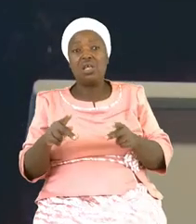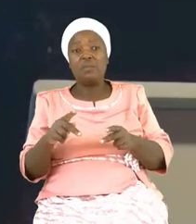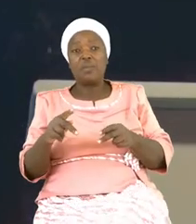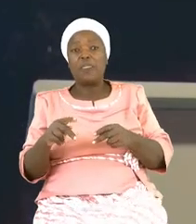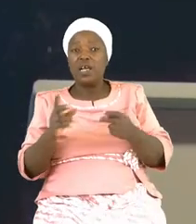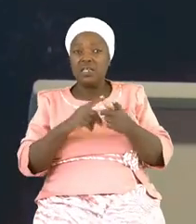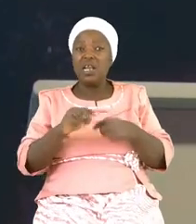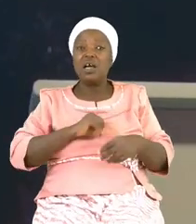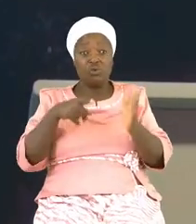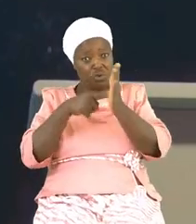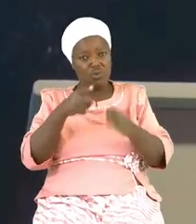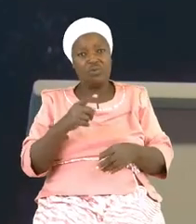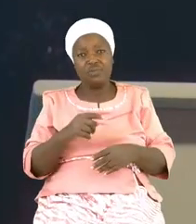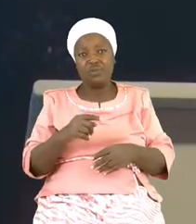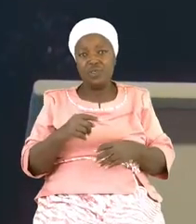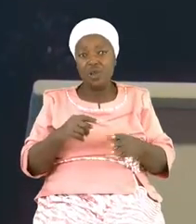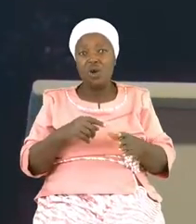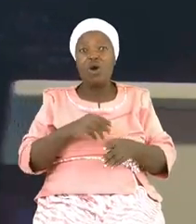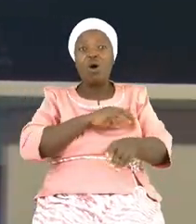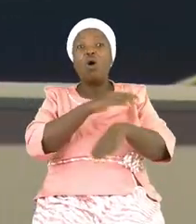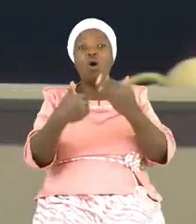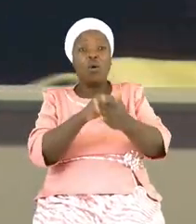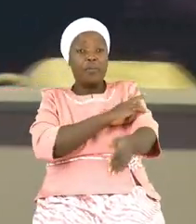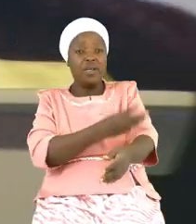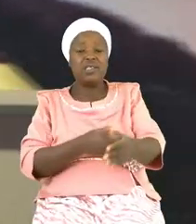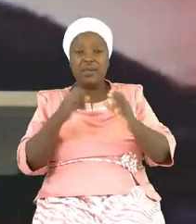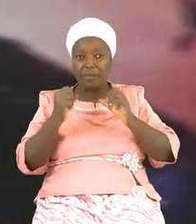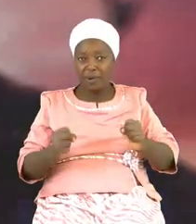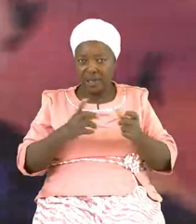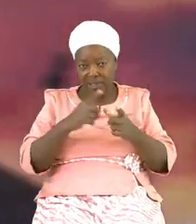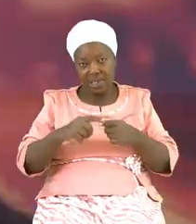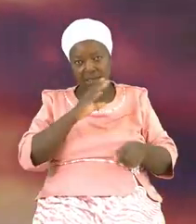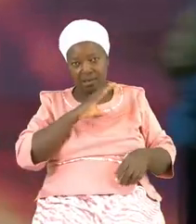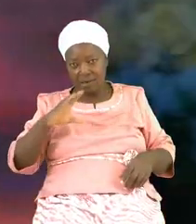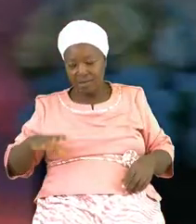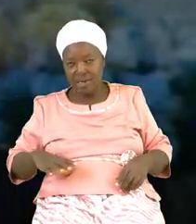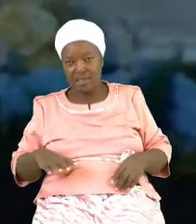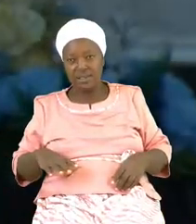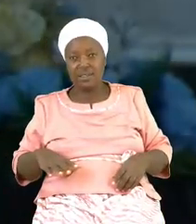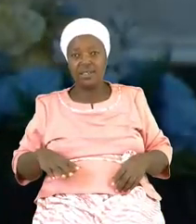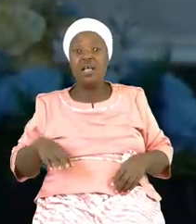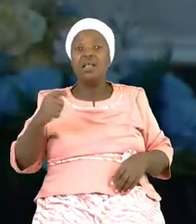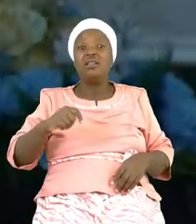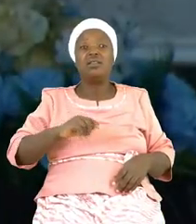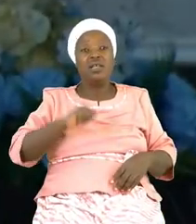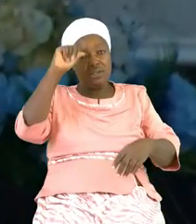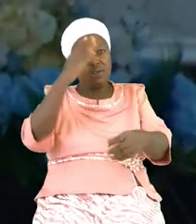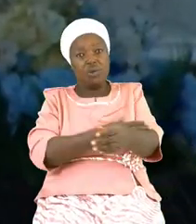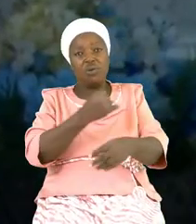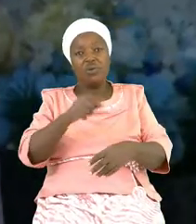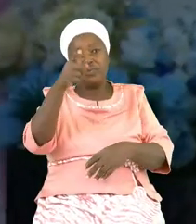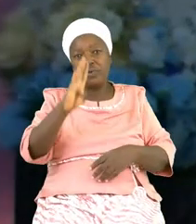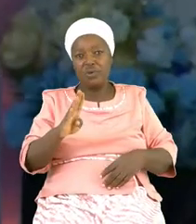you almighty power. And then Christ, the Son of God, your